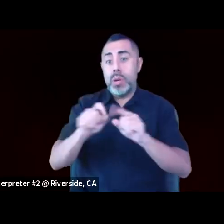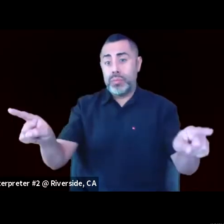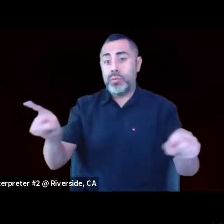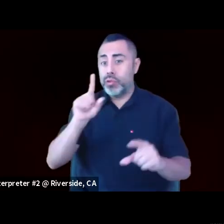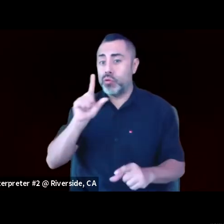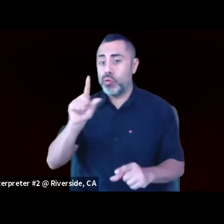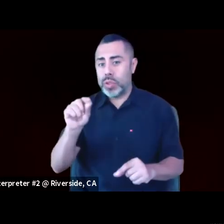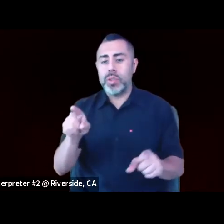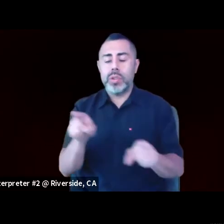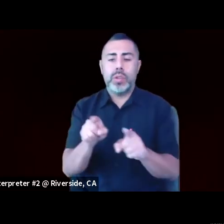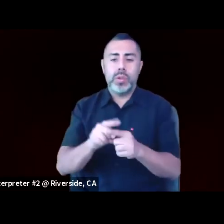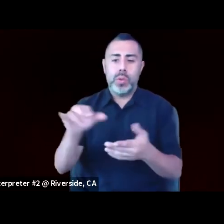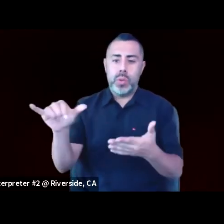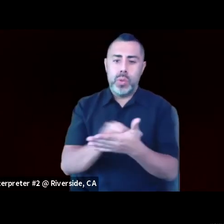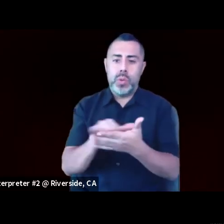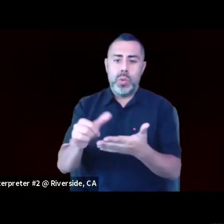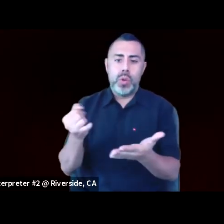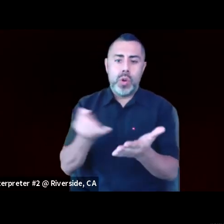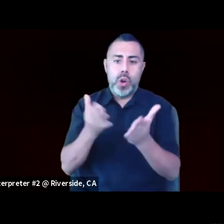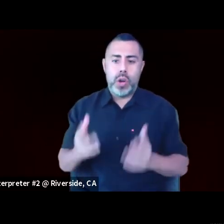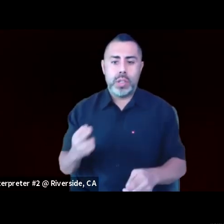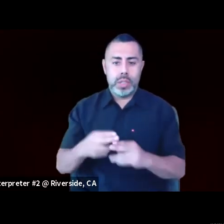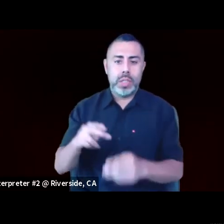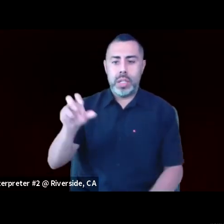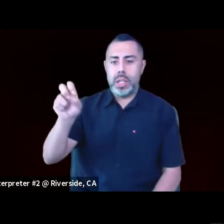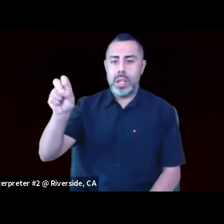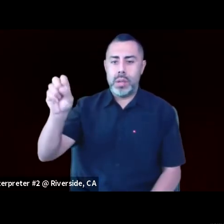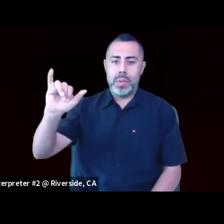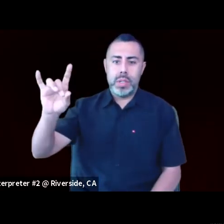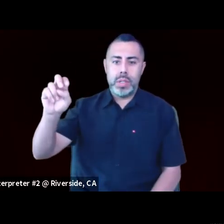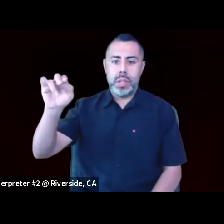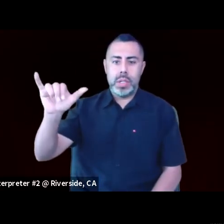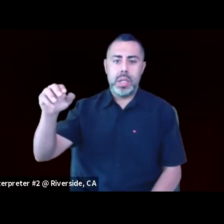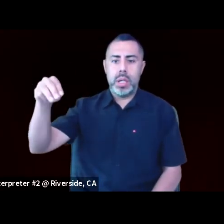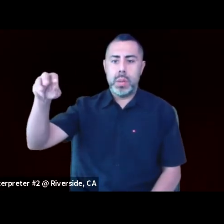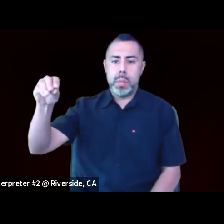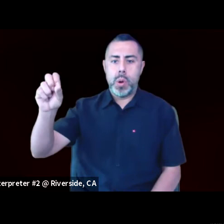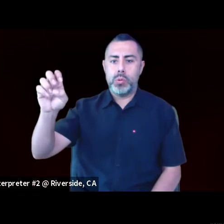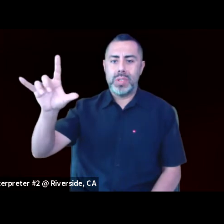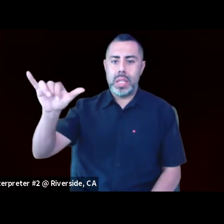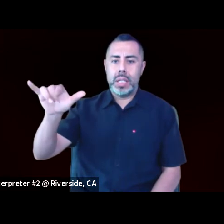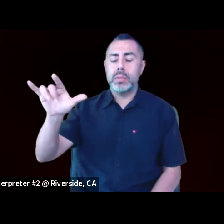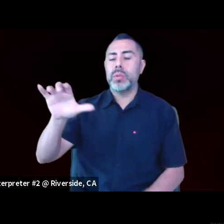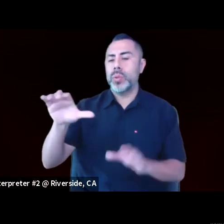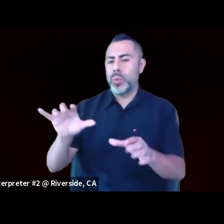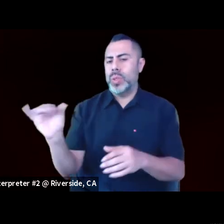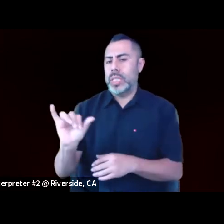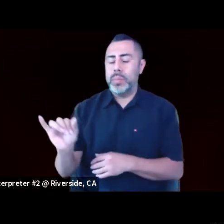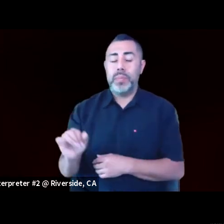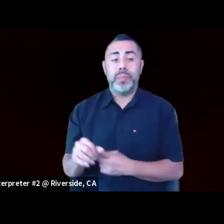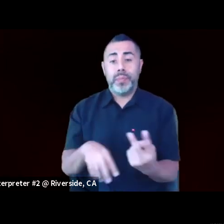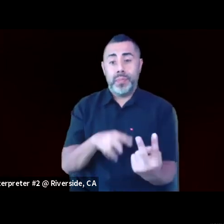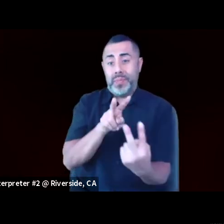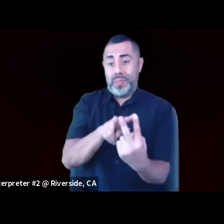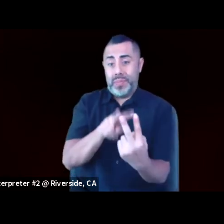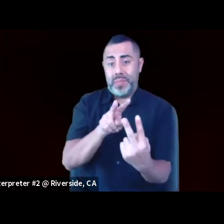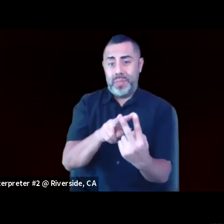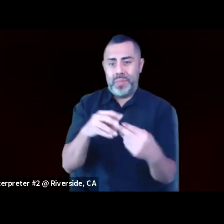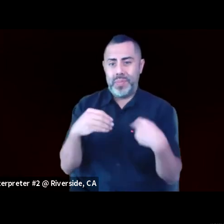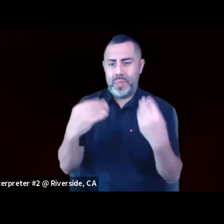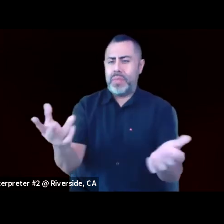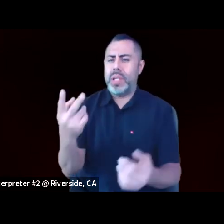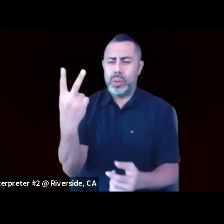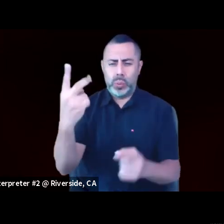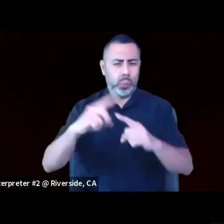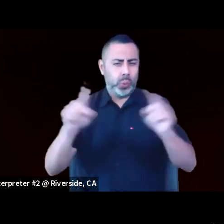artist Sydney Mosley did the same. They provide two very different models